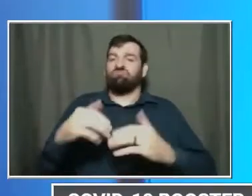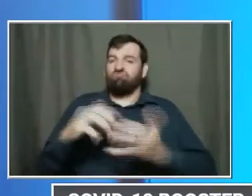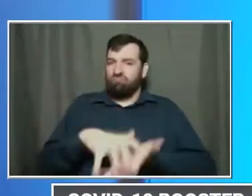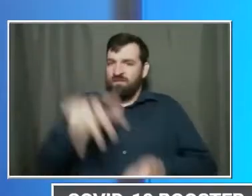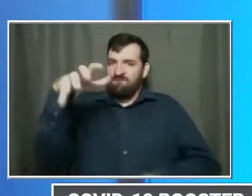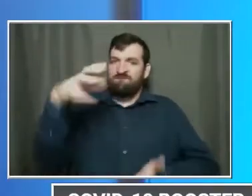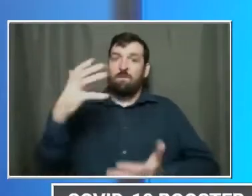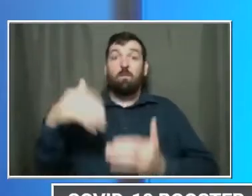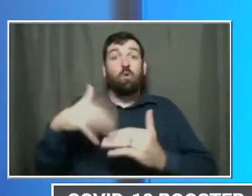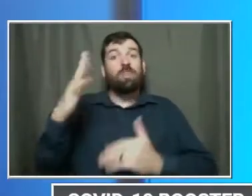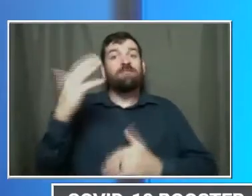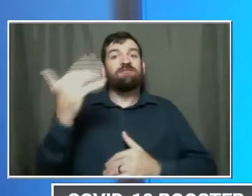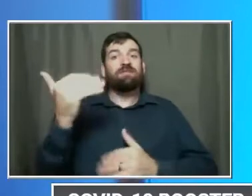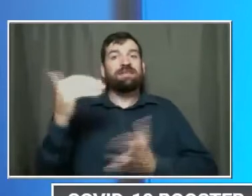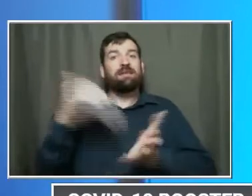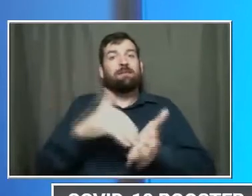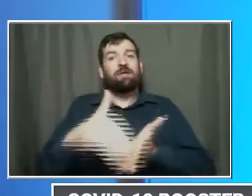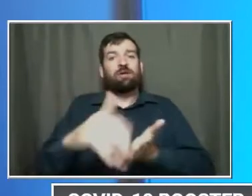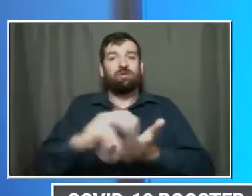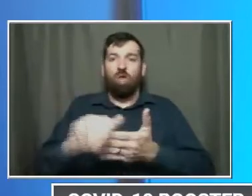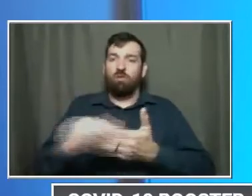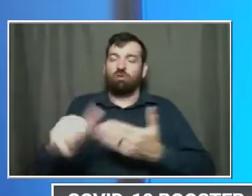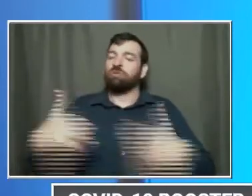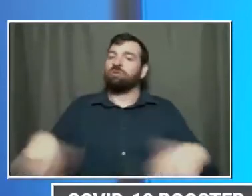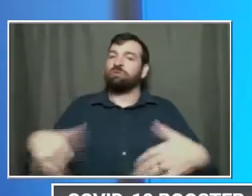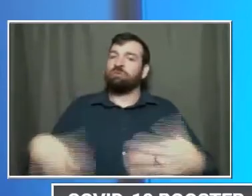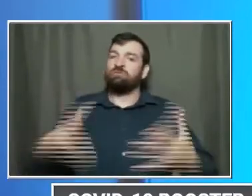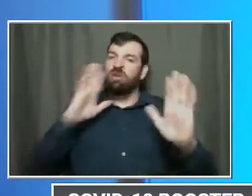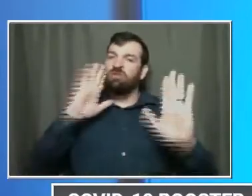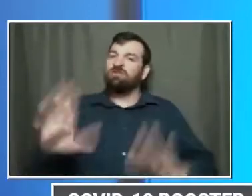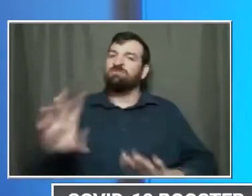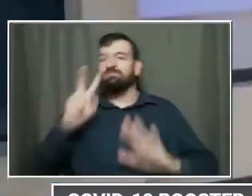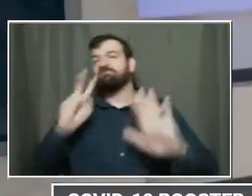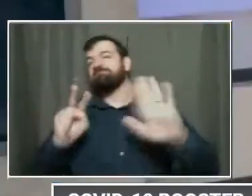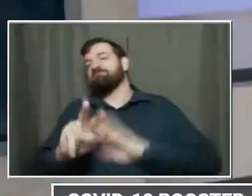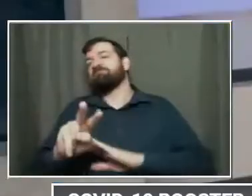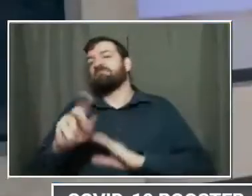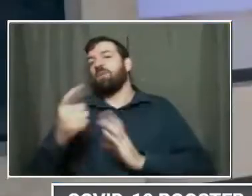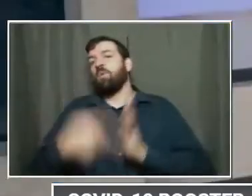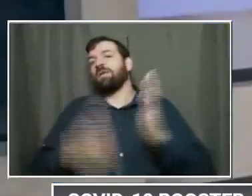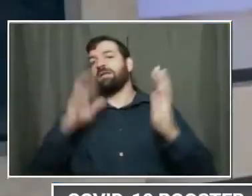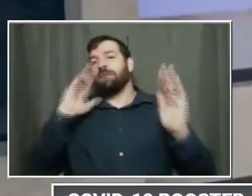improve cancer care at the Cancer Center. Here's a sneak peek of what you could expect.